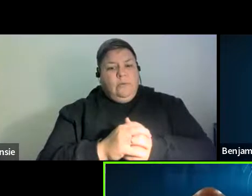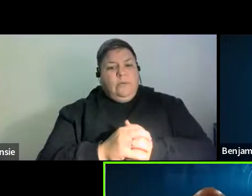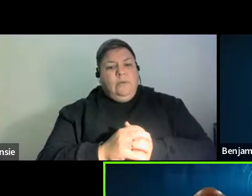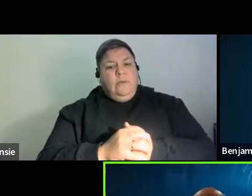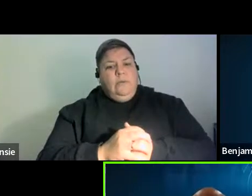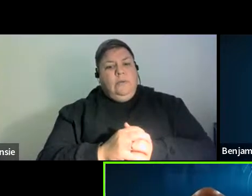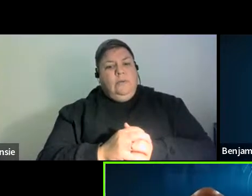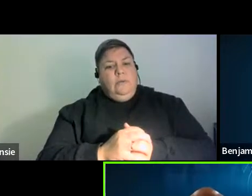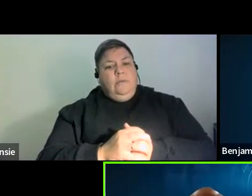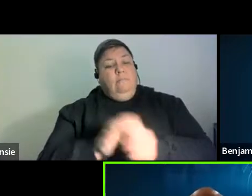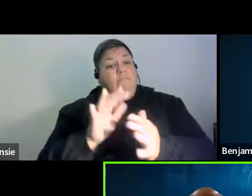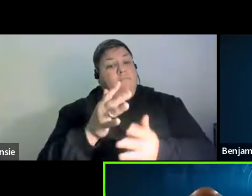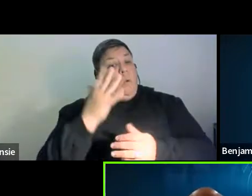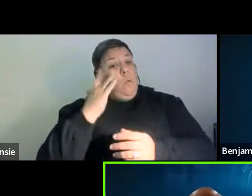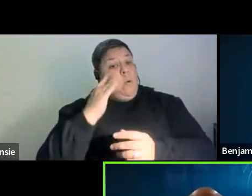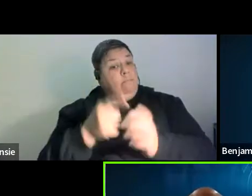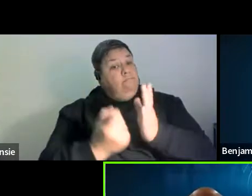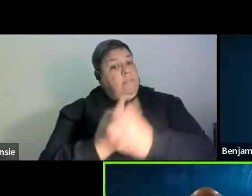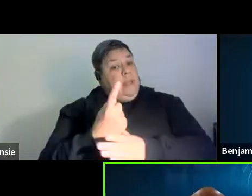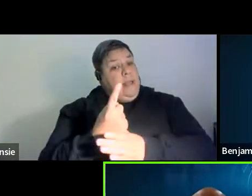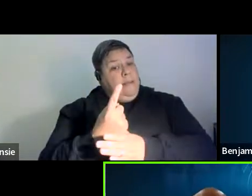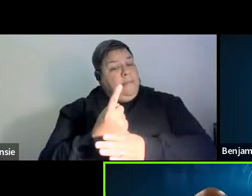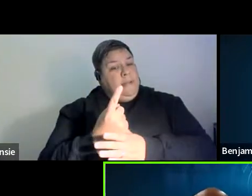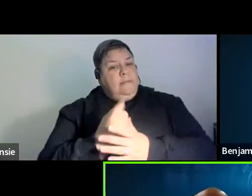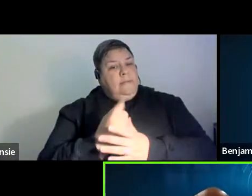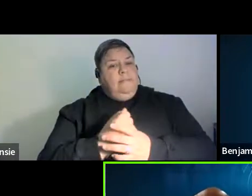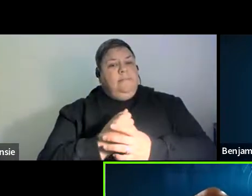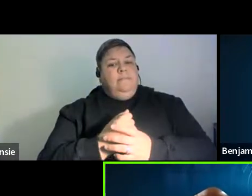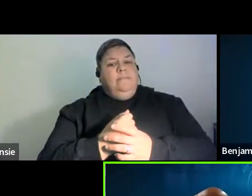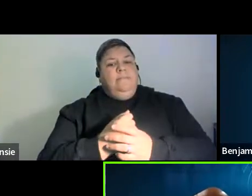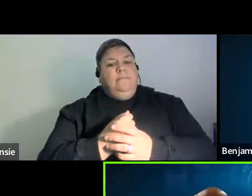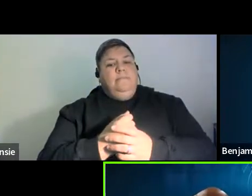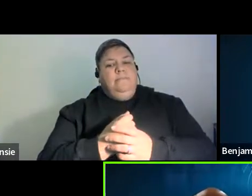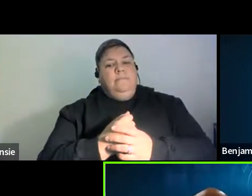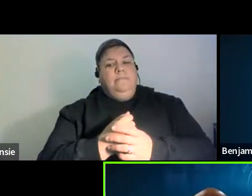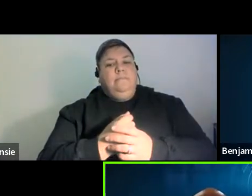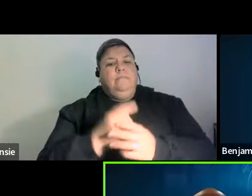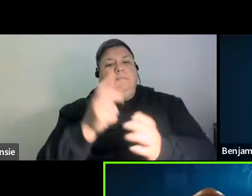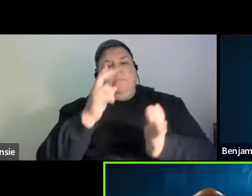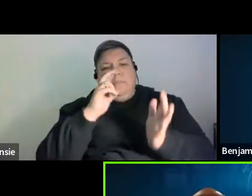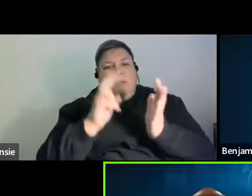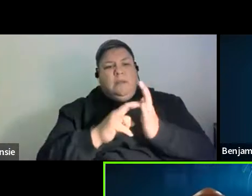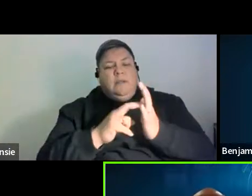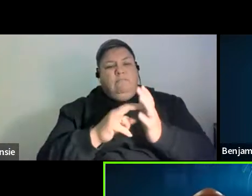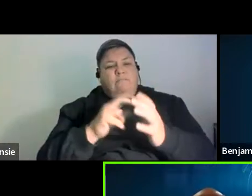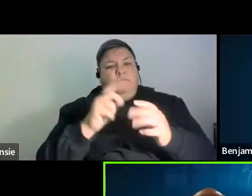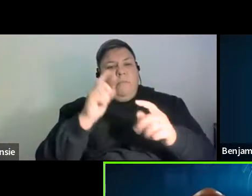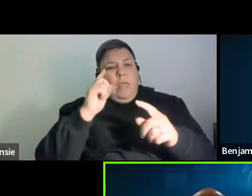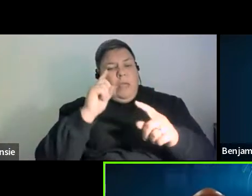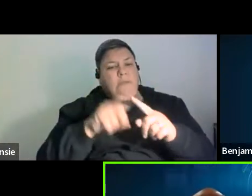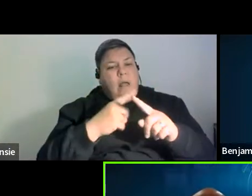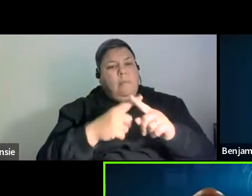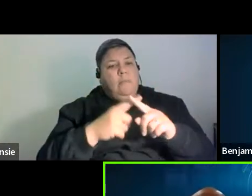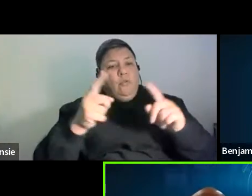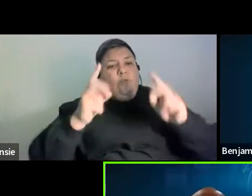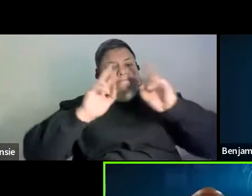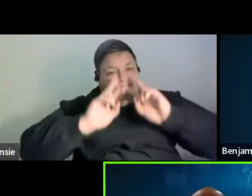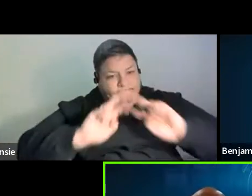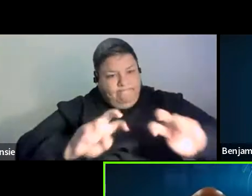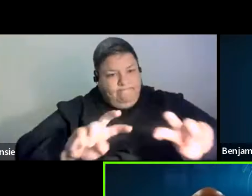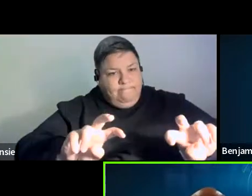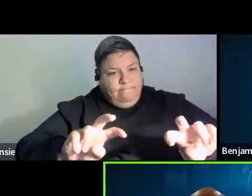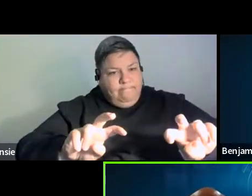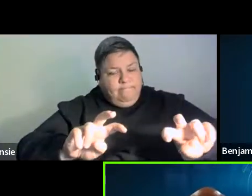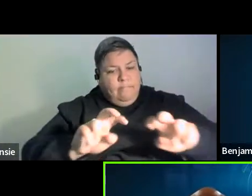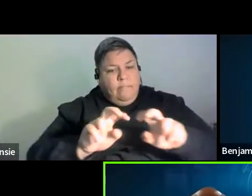in such questions or cases, we require specific examples for us to investigate. The process